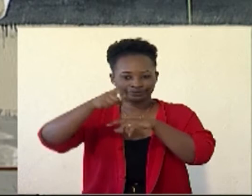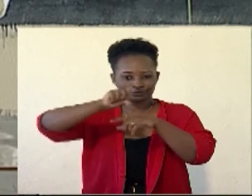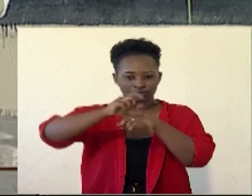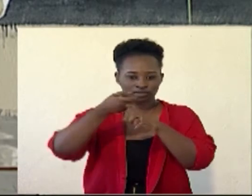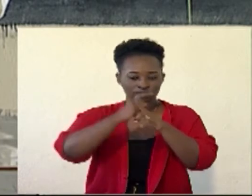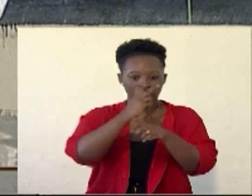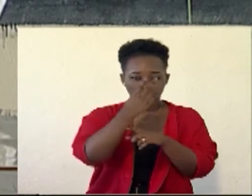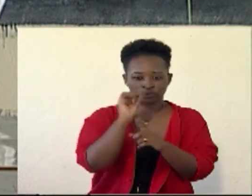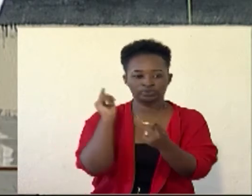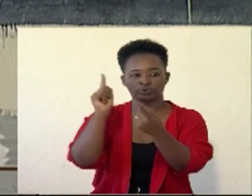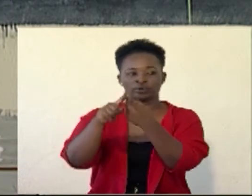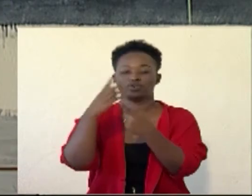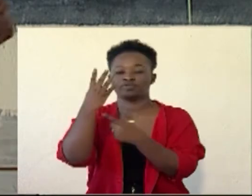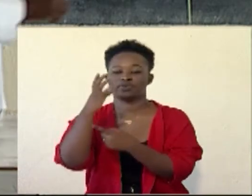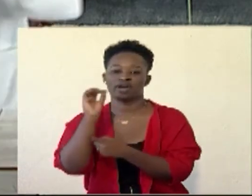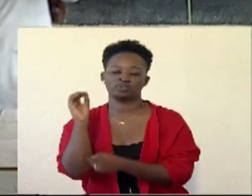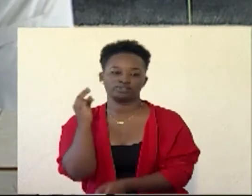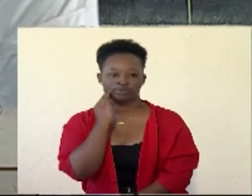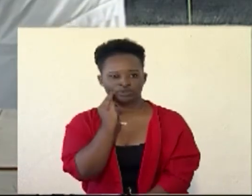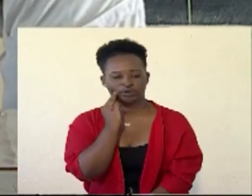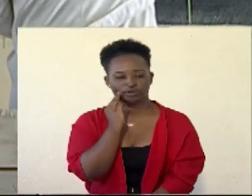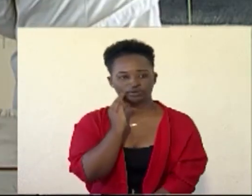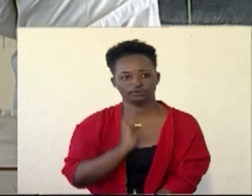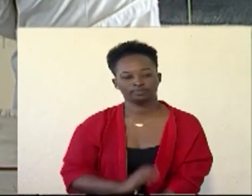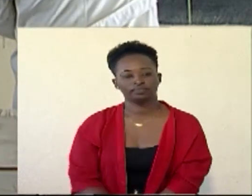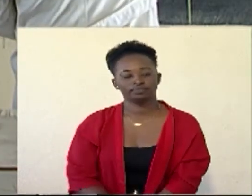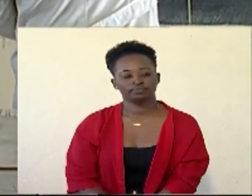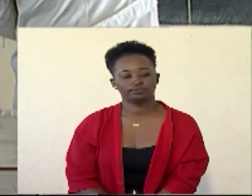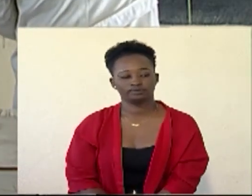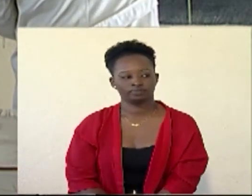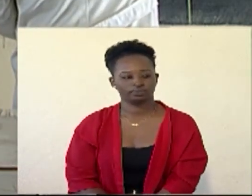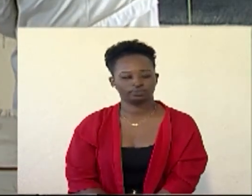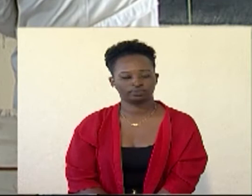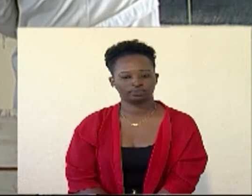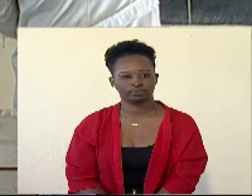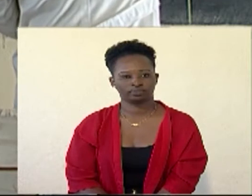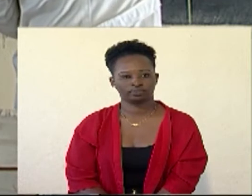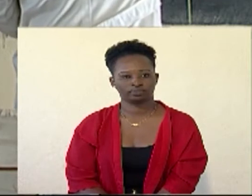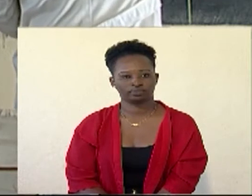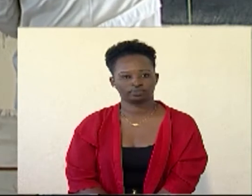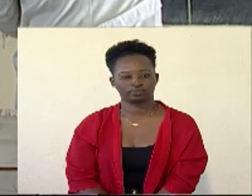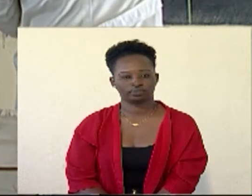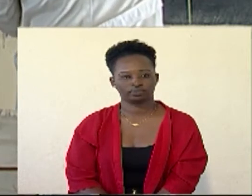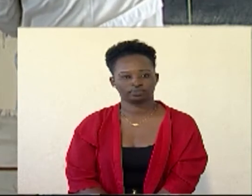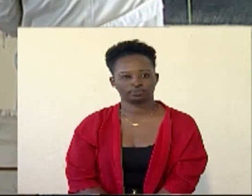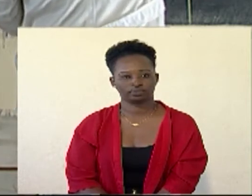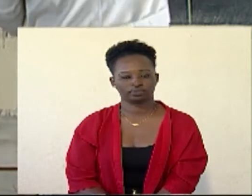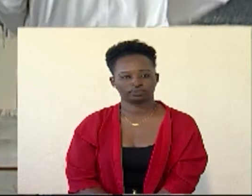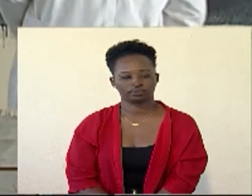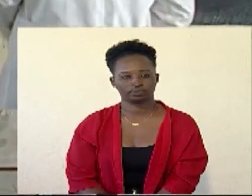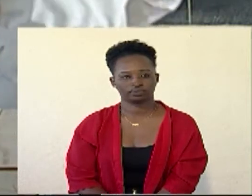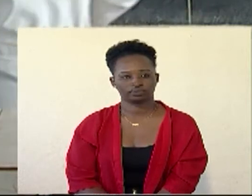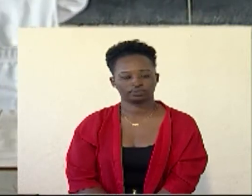million to 400 million. Our income 2 is 400 million.